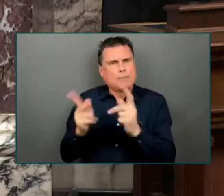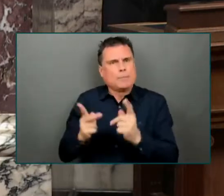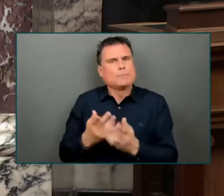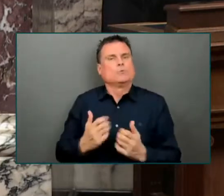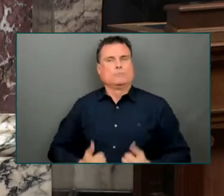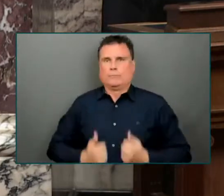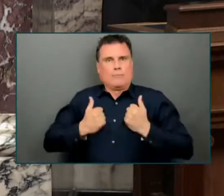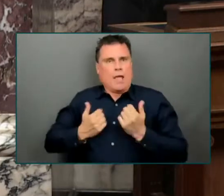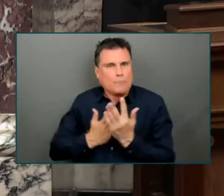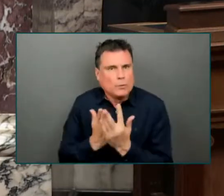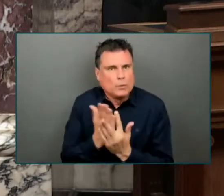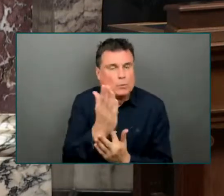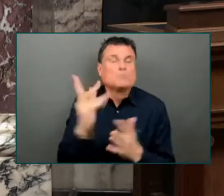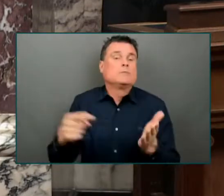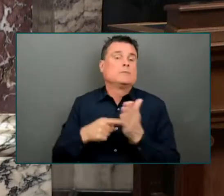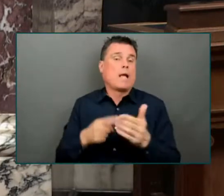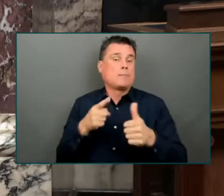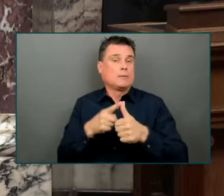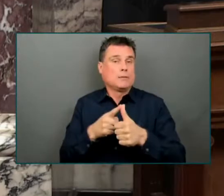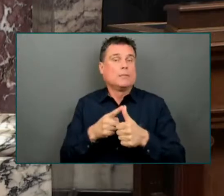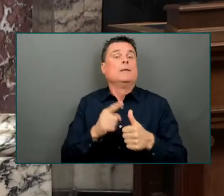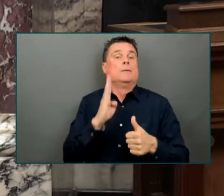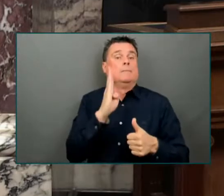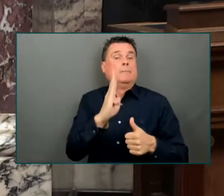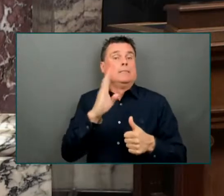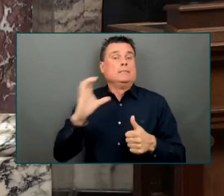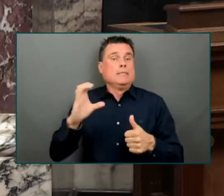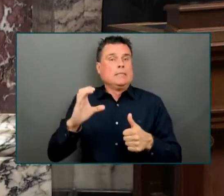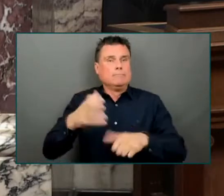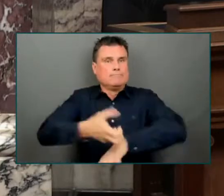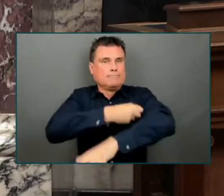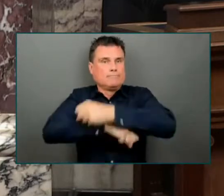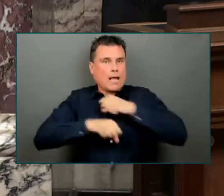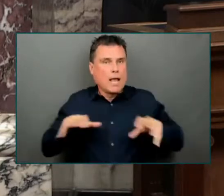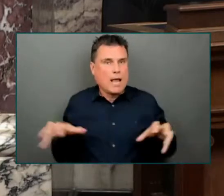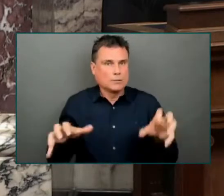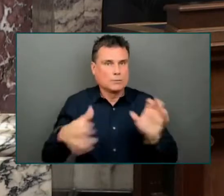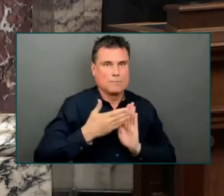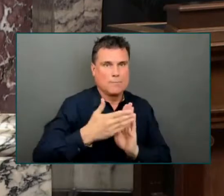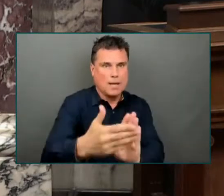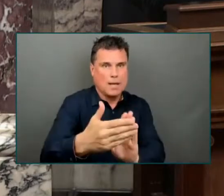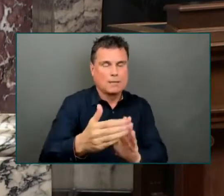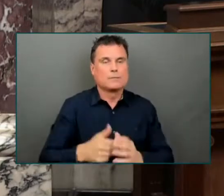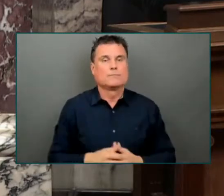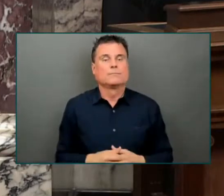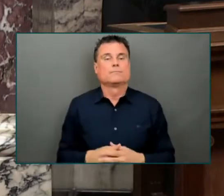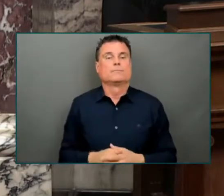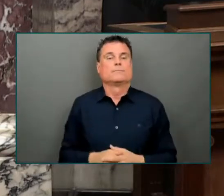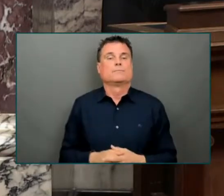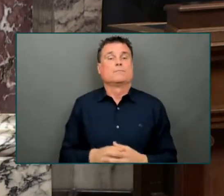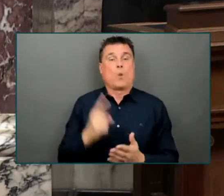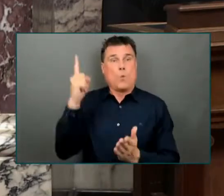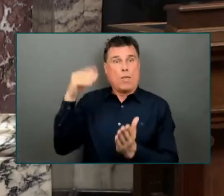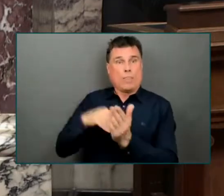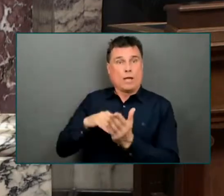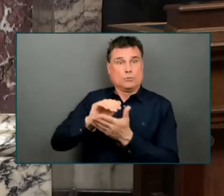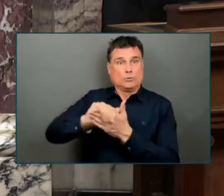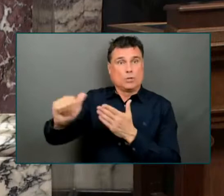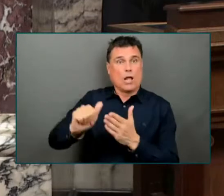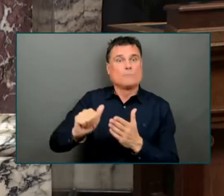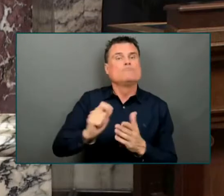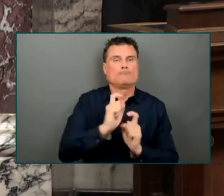than 640,000 people received $1,000 through the BC Emergency Worker Benefit.